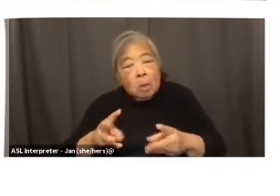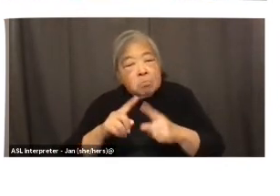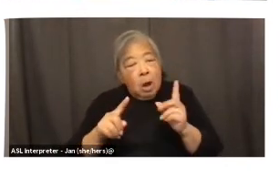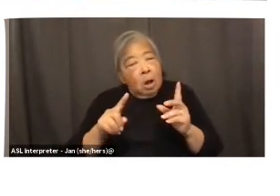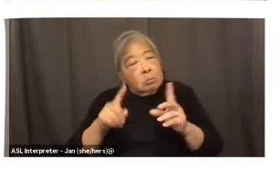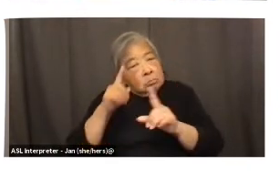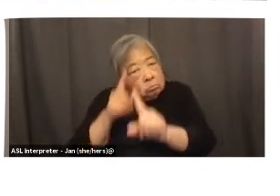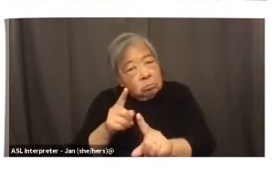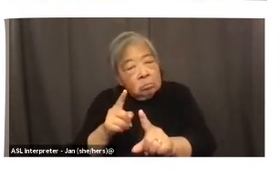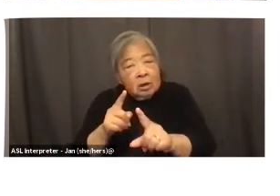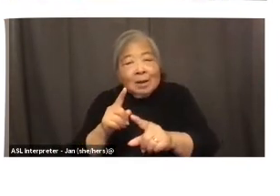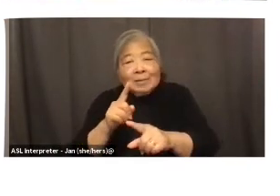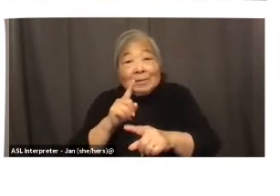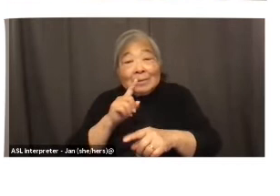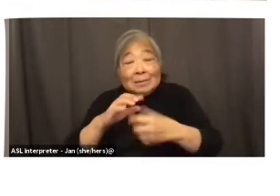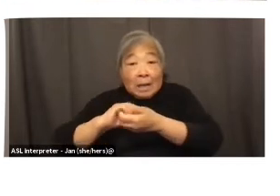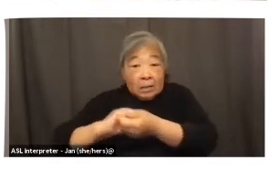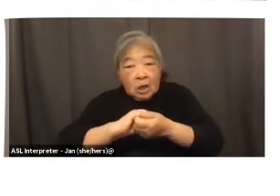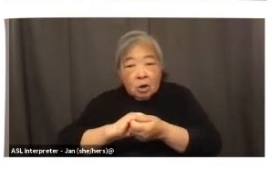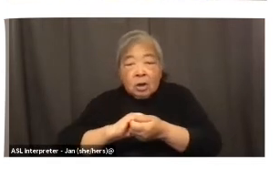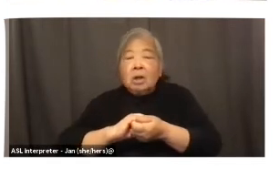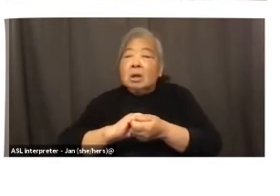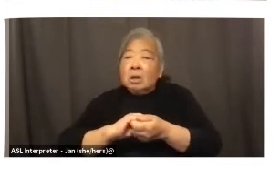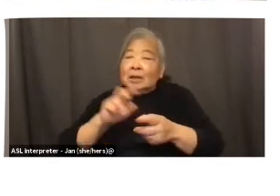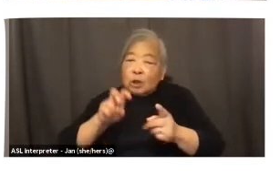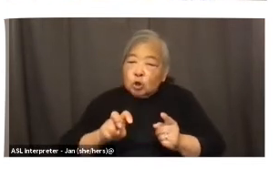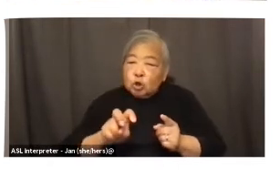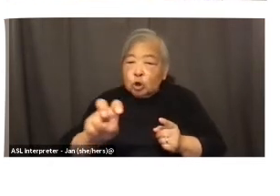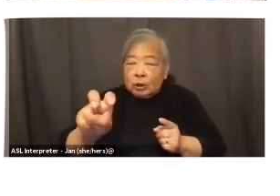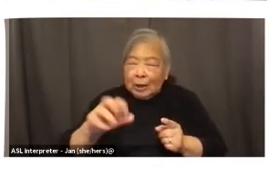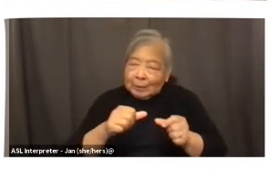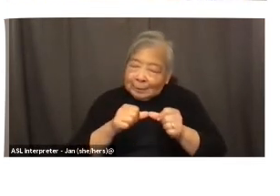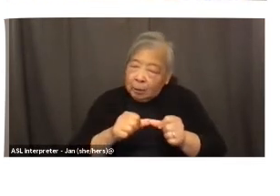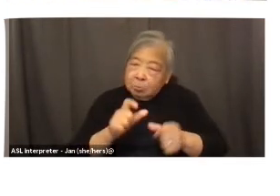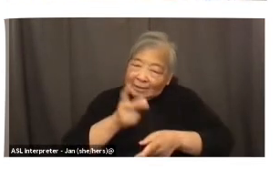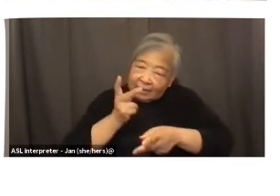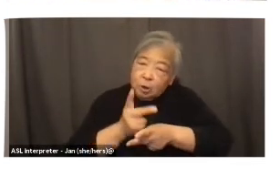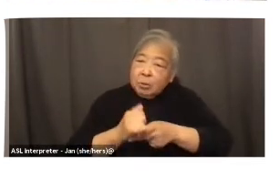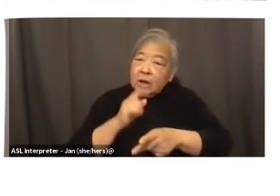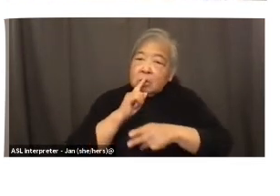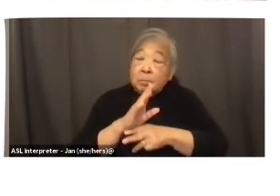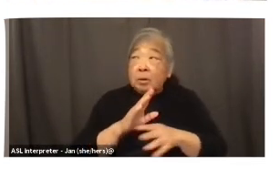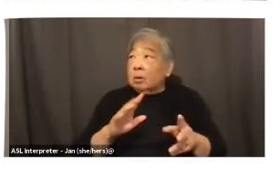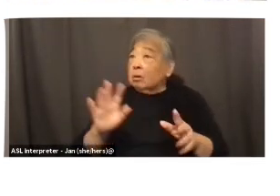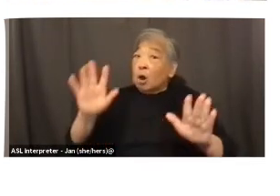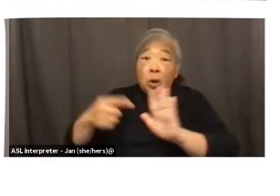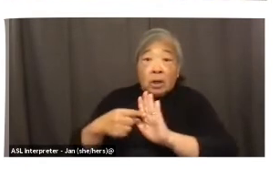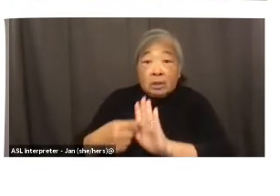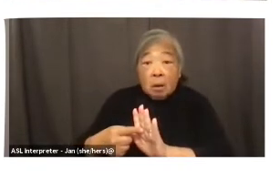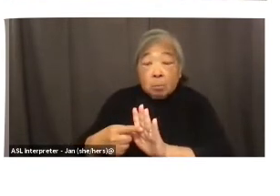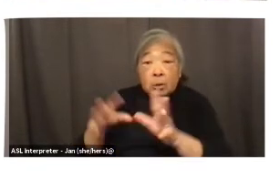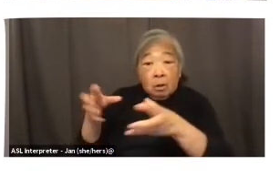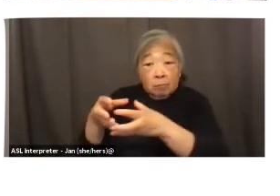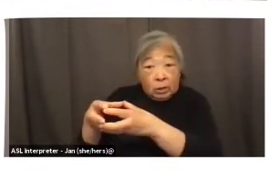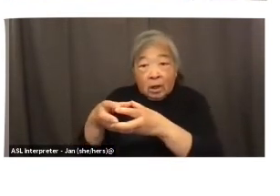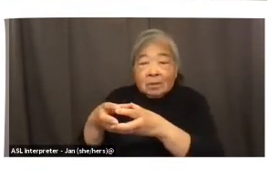solidarity is an ongoing commitment and a journey. I think a great example of organizing across differences came earlier